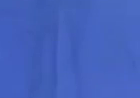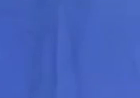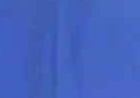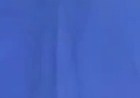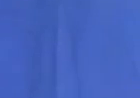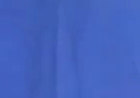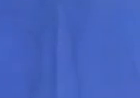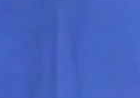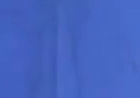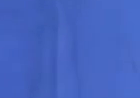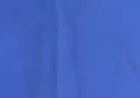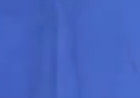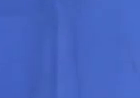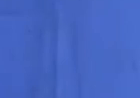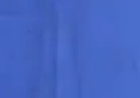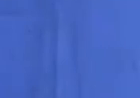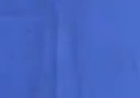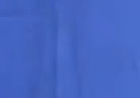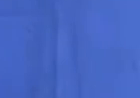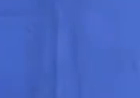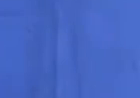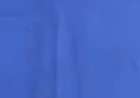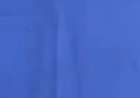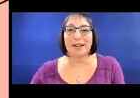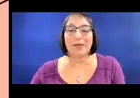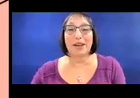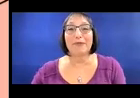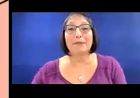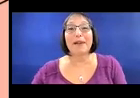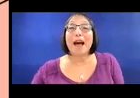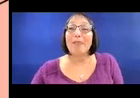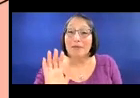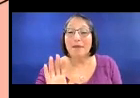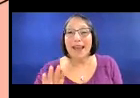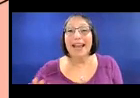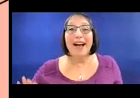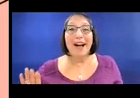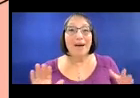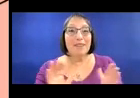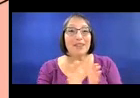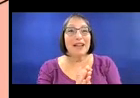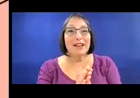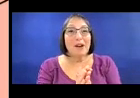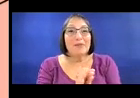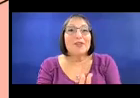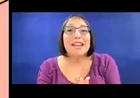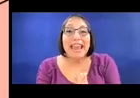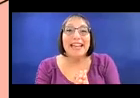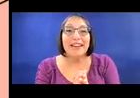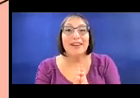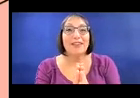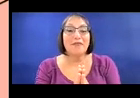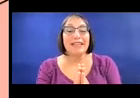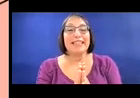here, and let's go ahead and get this party started. By the way, this Cooking